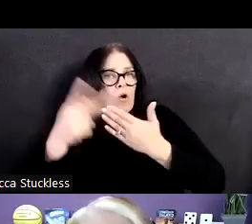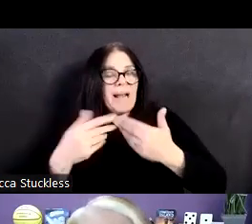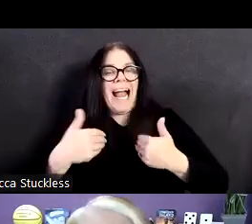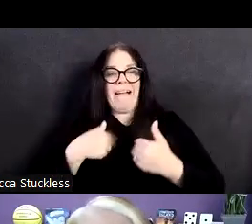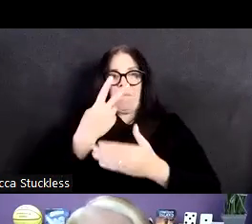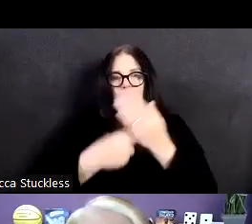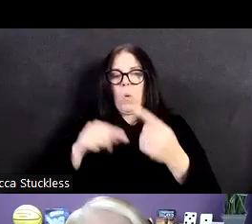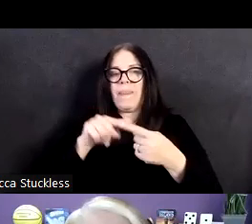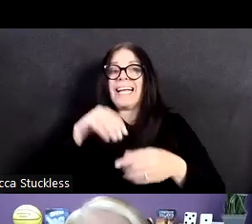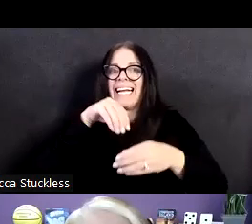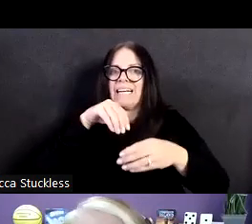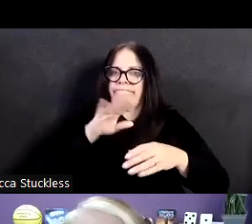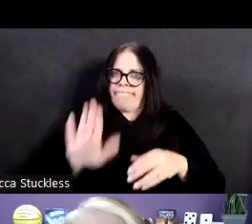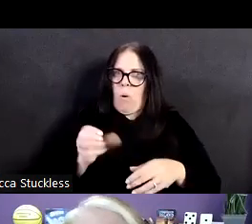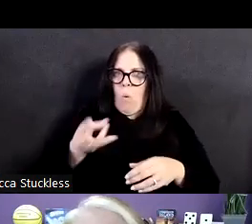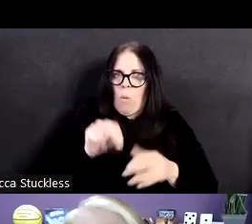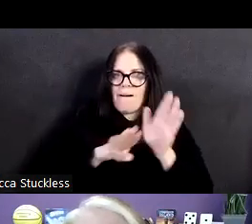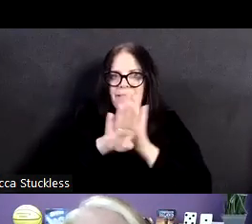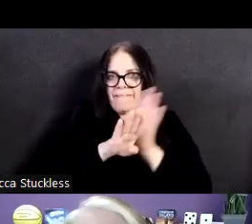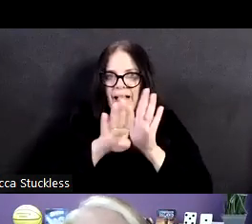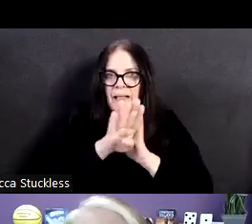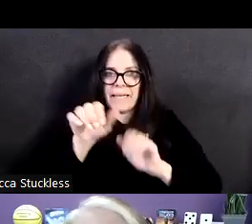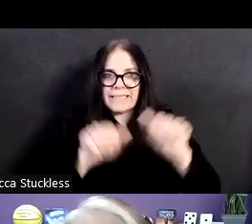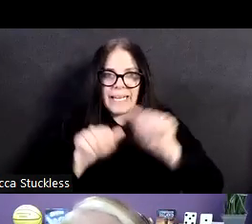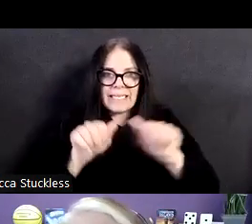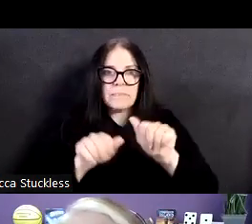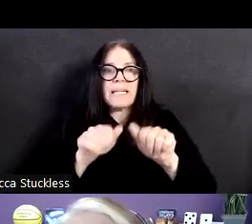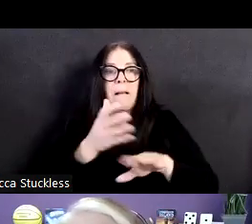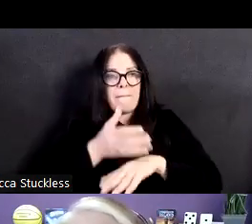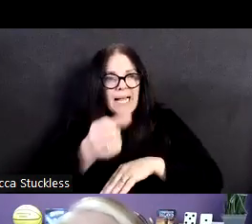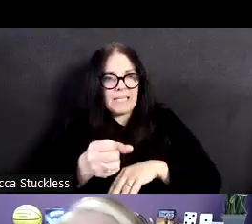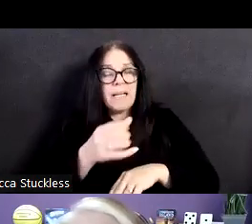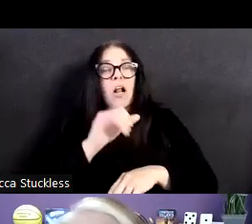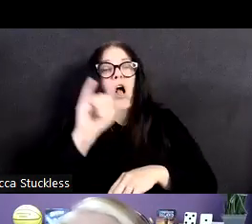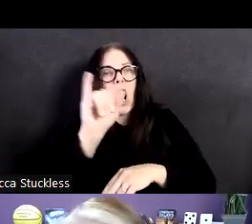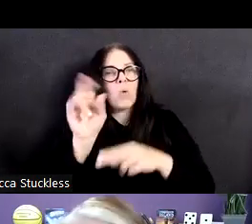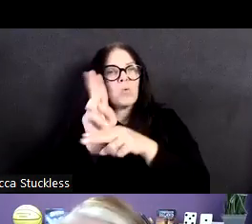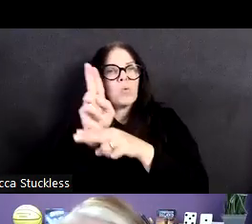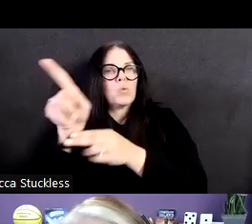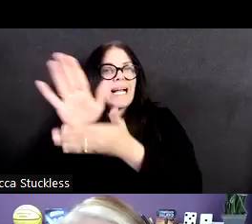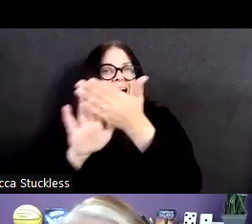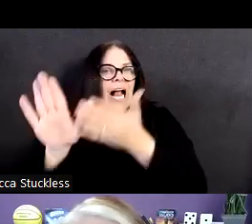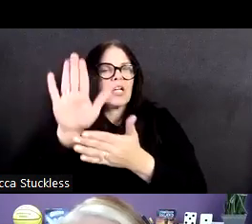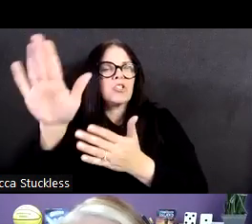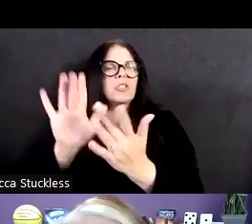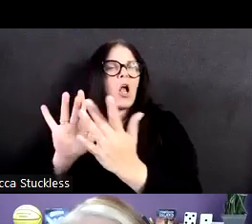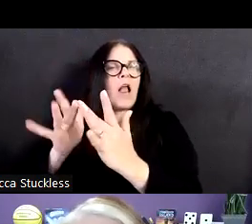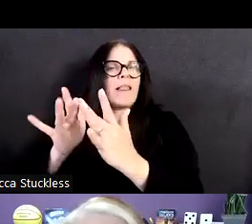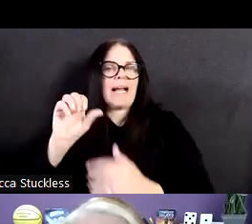placement tests in math and English, as well as the College Sector Committee's online Skills Marker